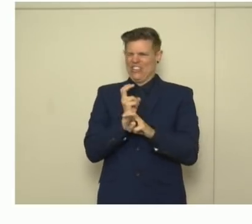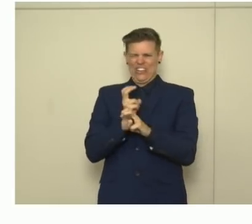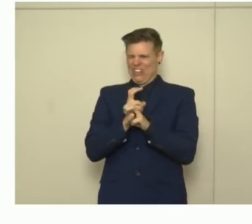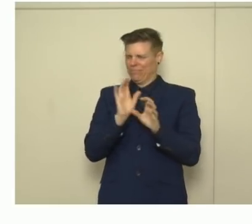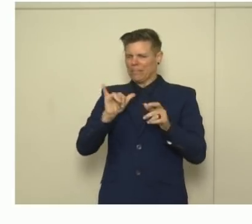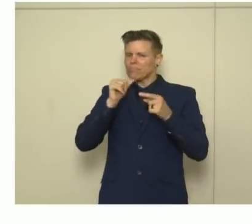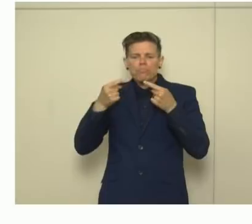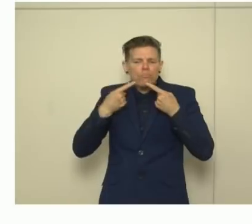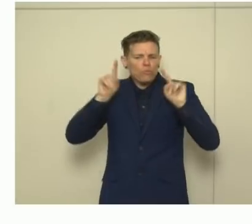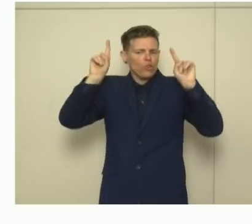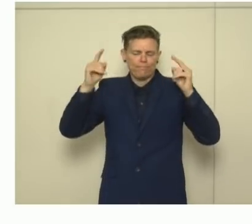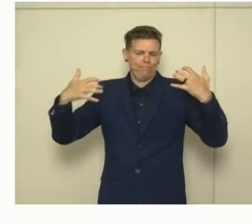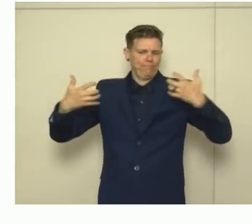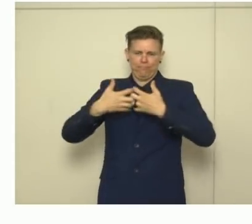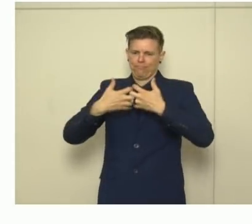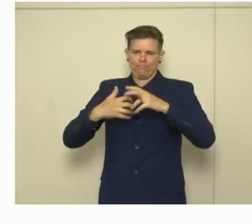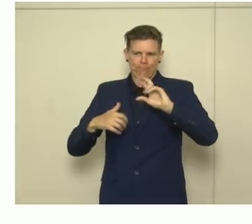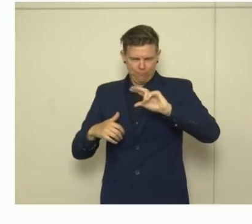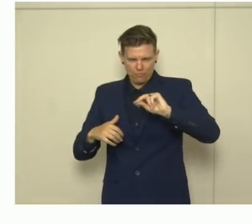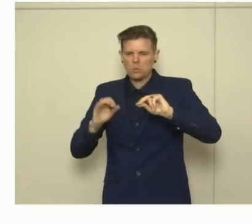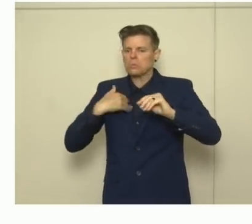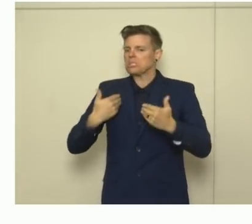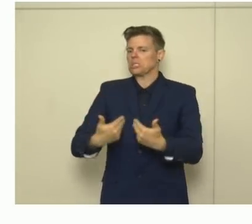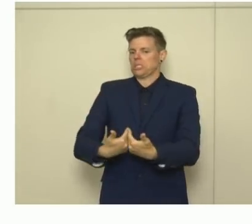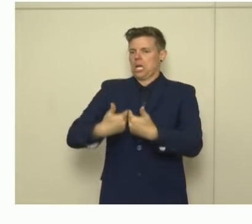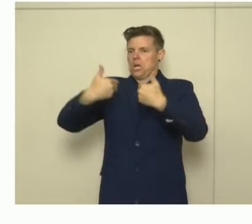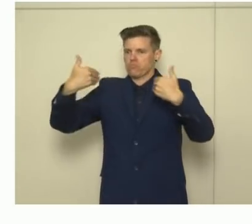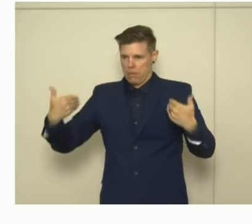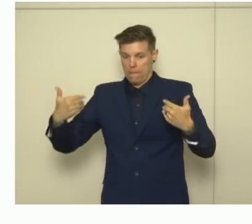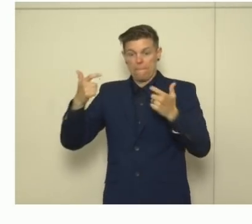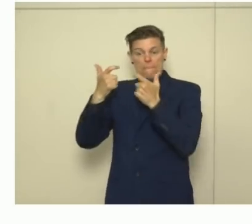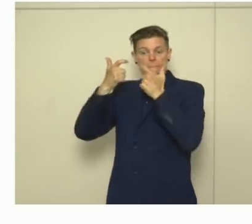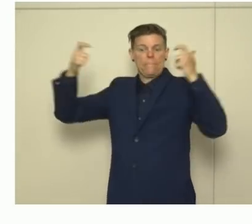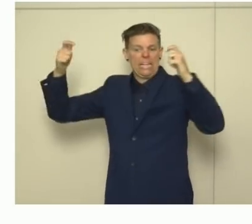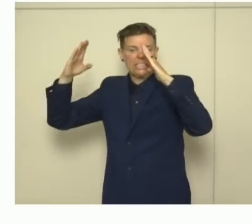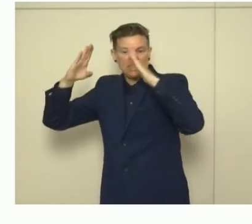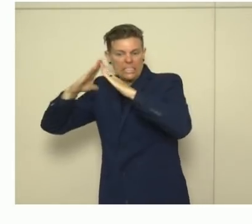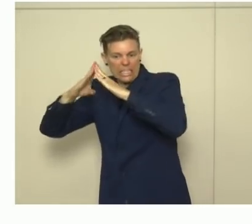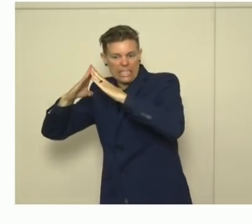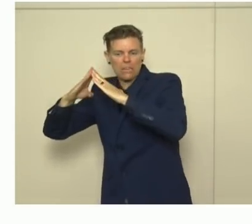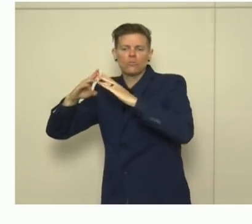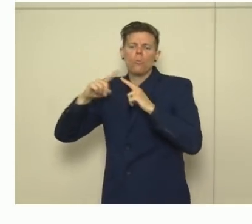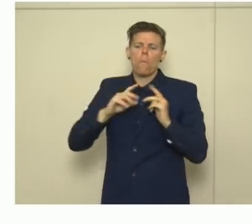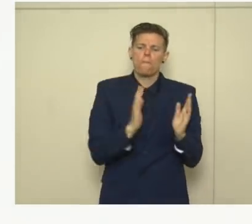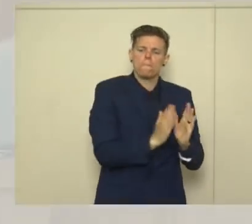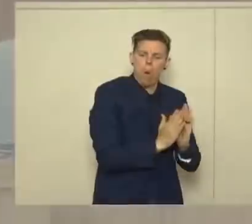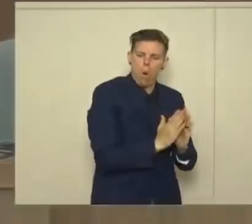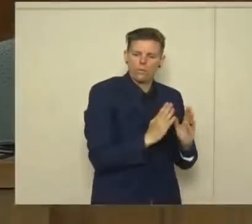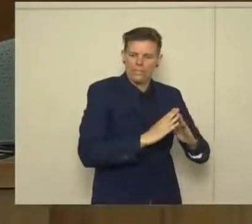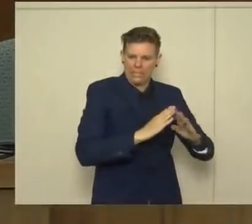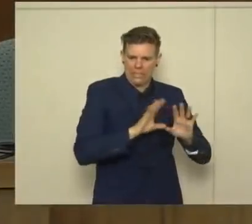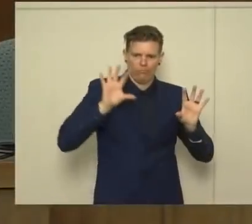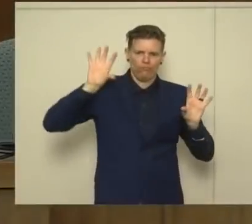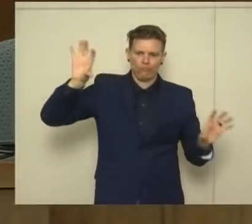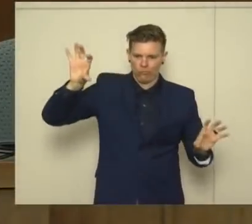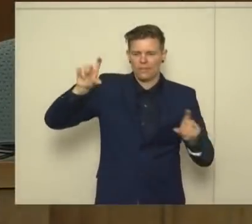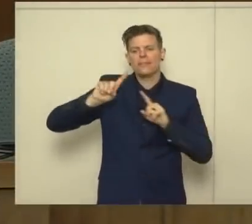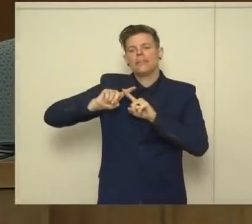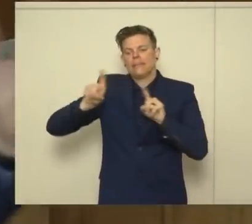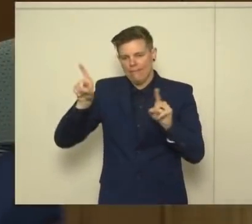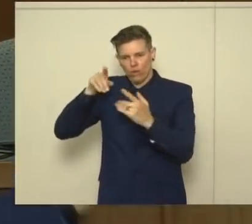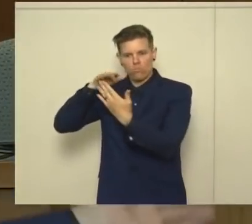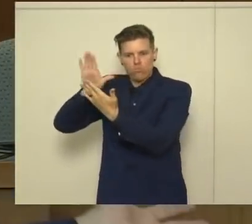Labor Day. I think Secretary Stewart did a great job covering the rapid response and sort of the